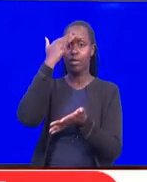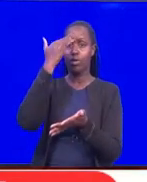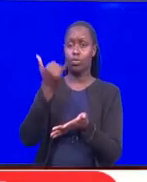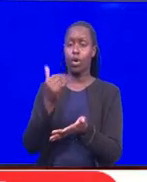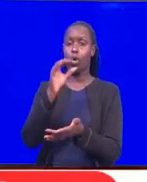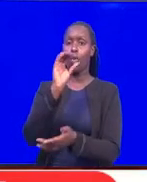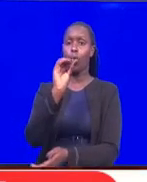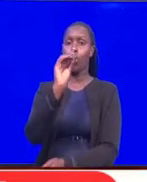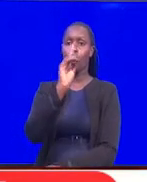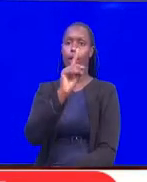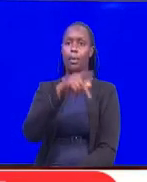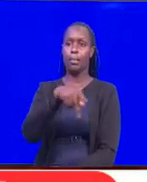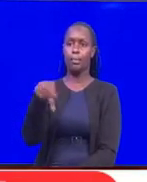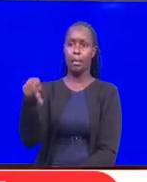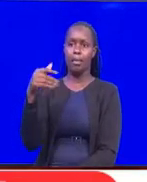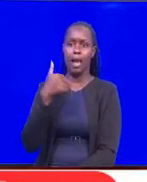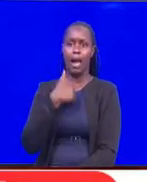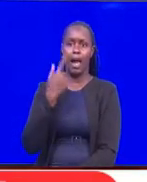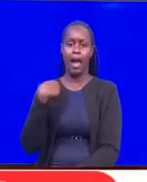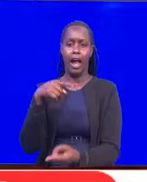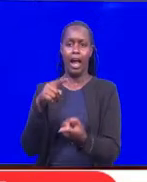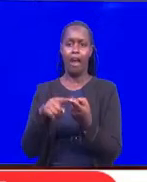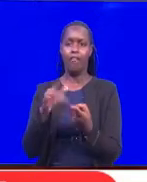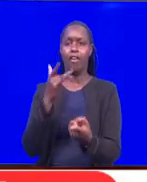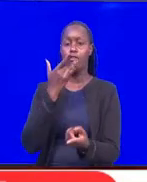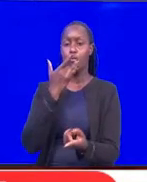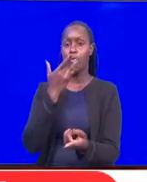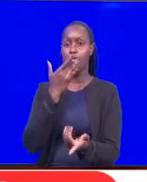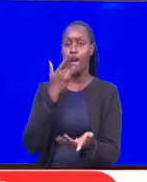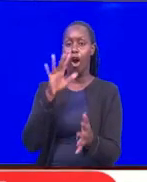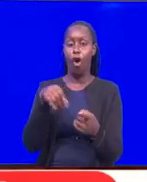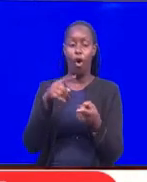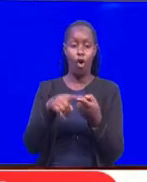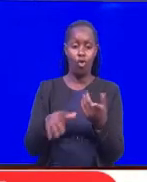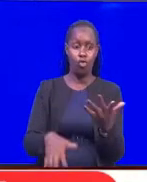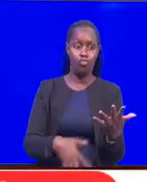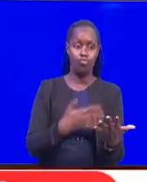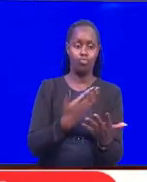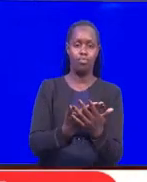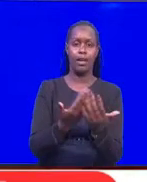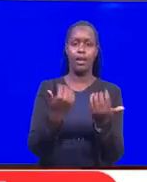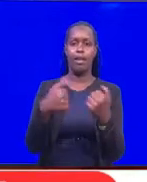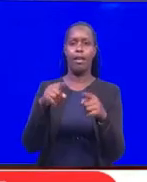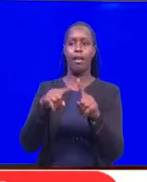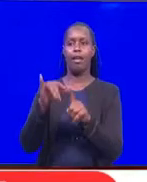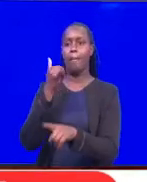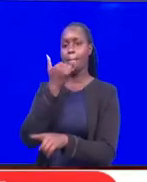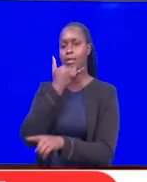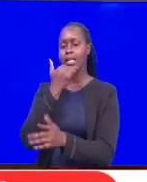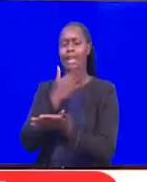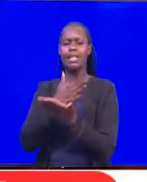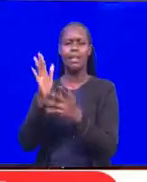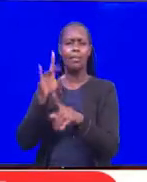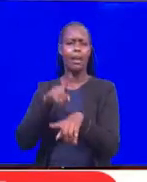ODPP has not bothered to prefer any judges. And you know, sometimes there can be mischief.